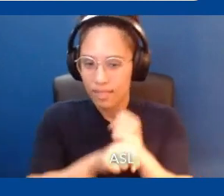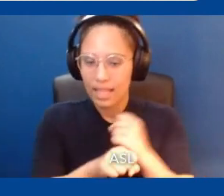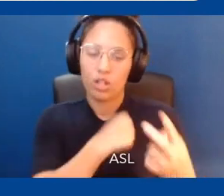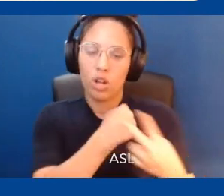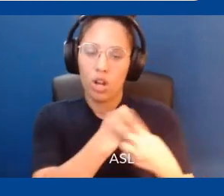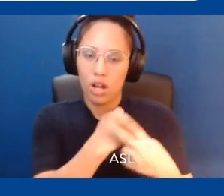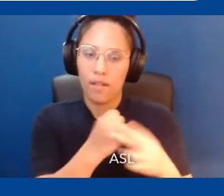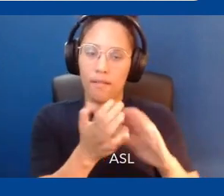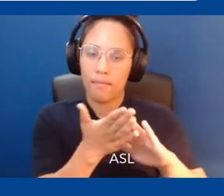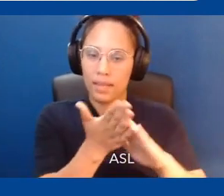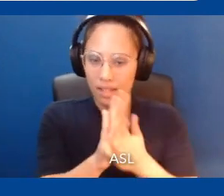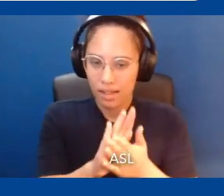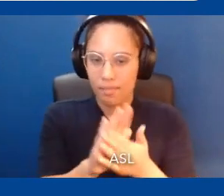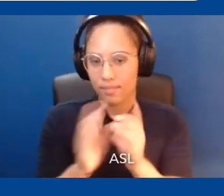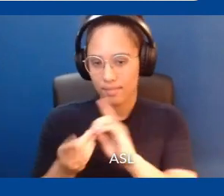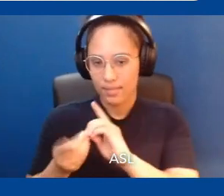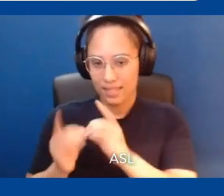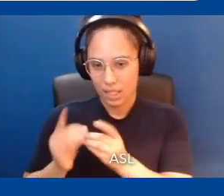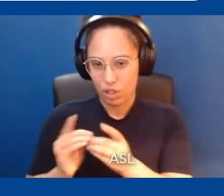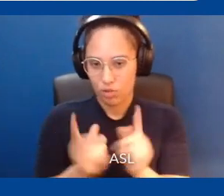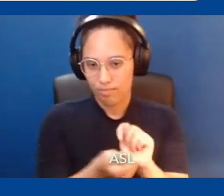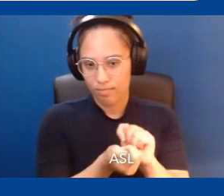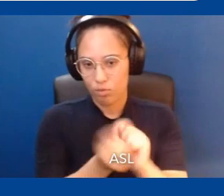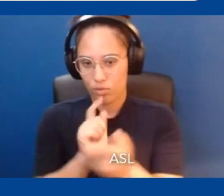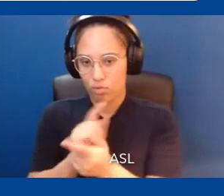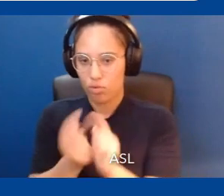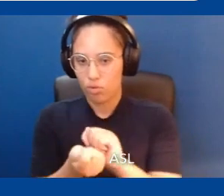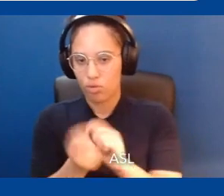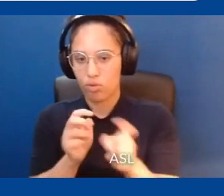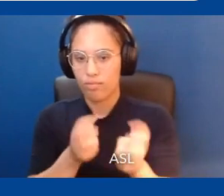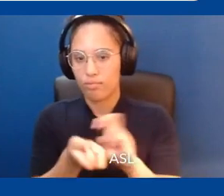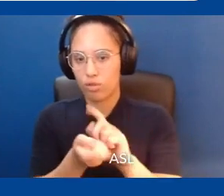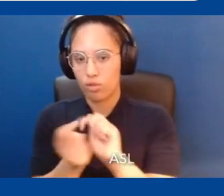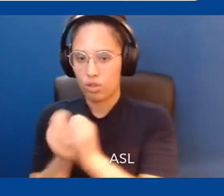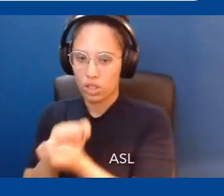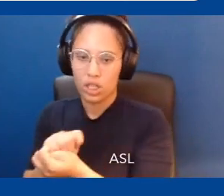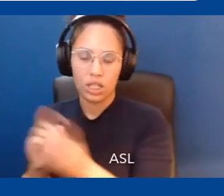ways to, yes, to make